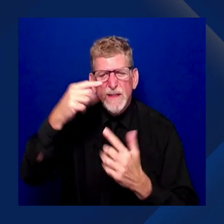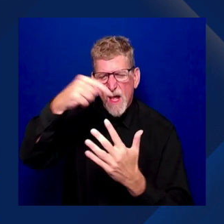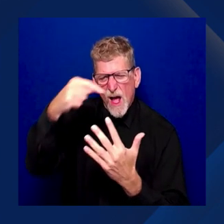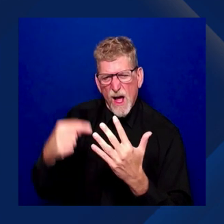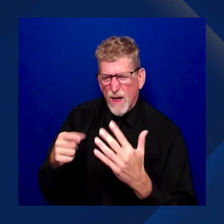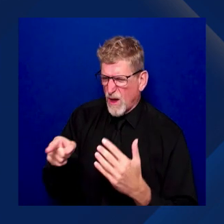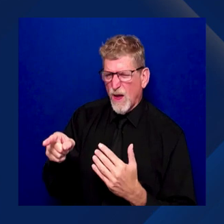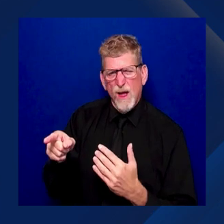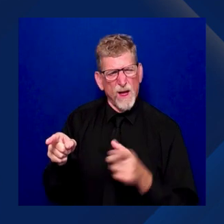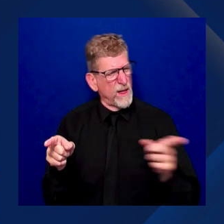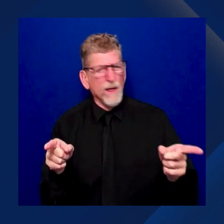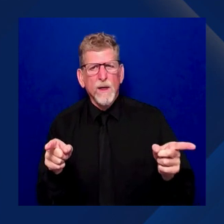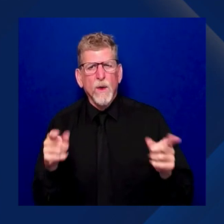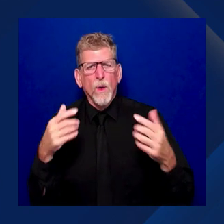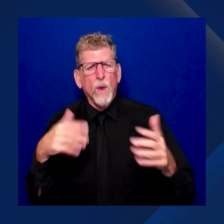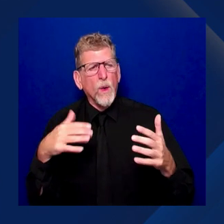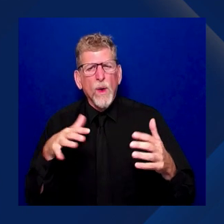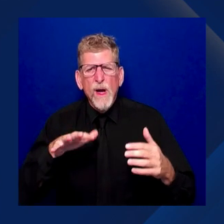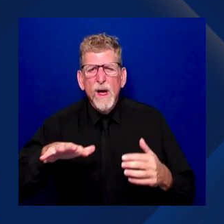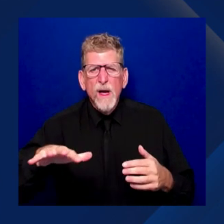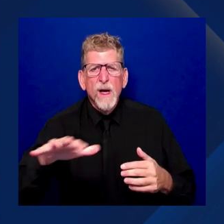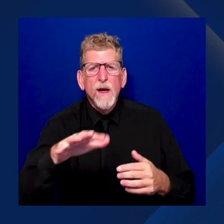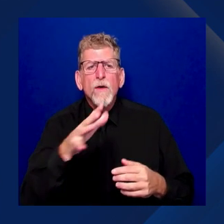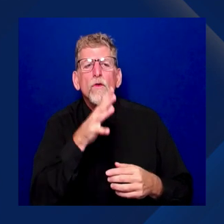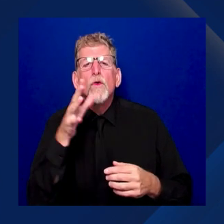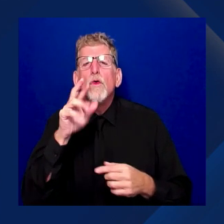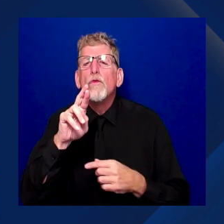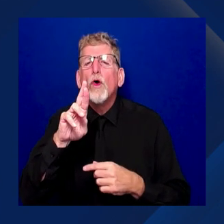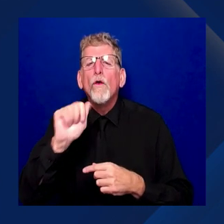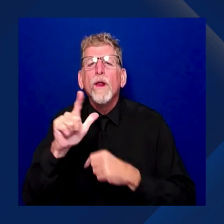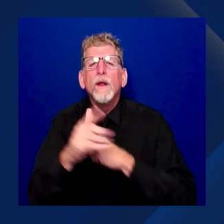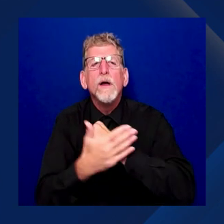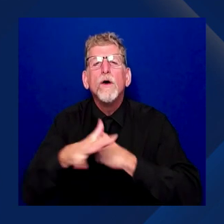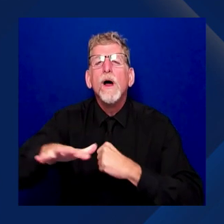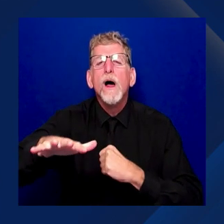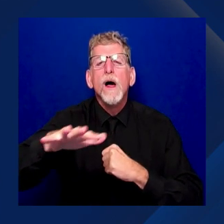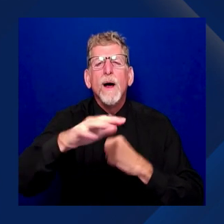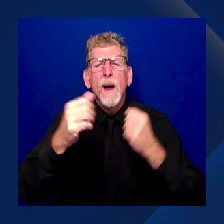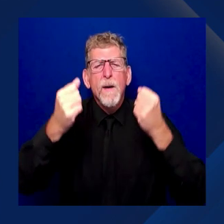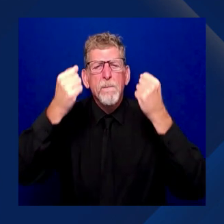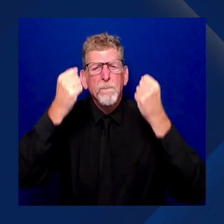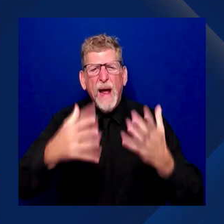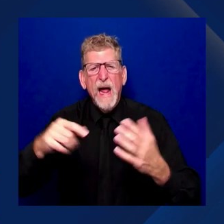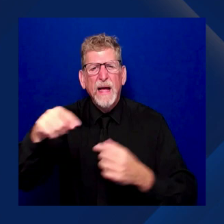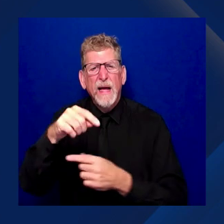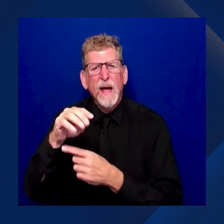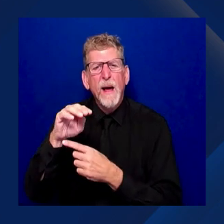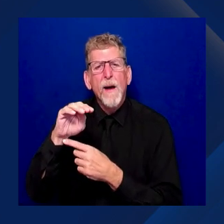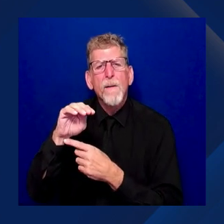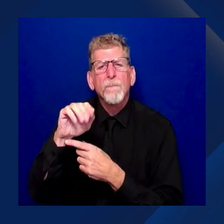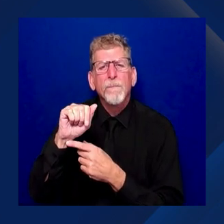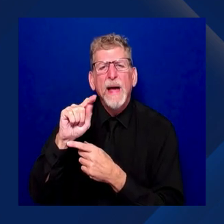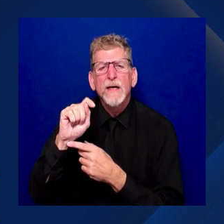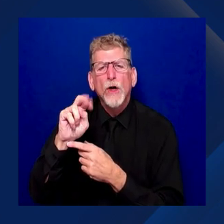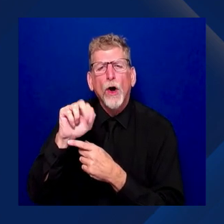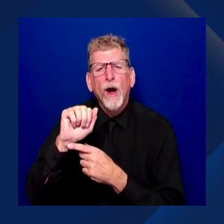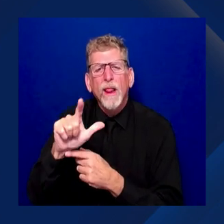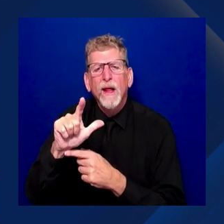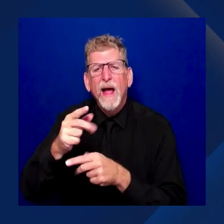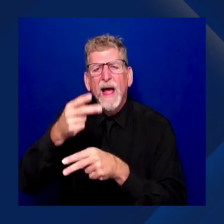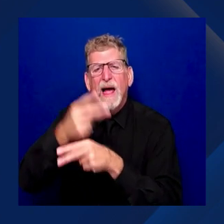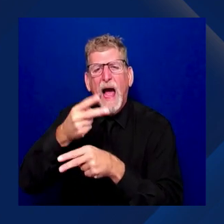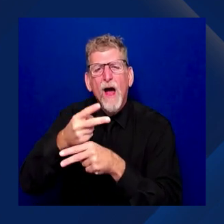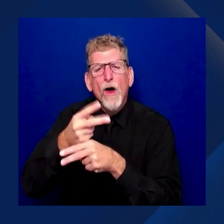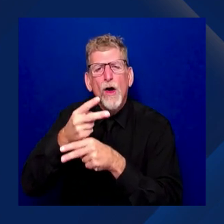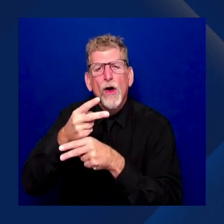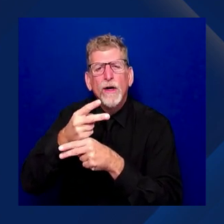America, which has many maternal care deserts, meaning there are no maternal care facilities,